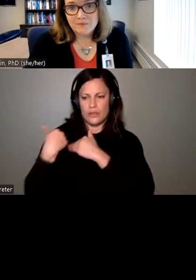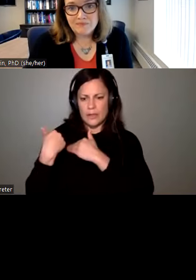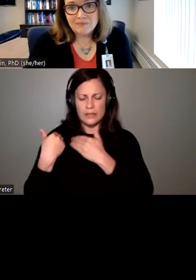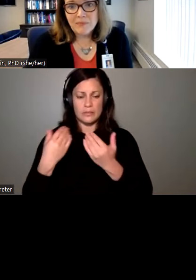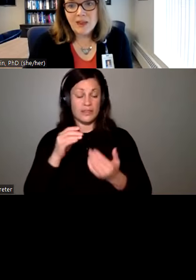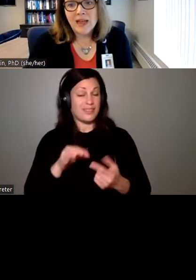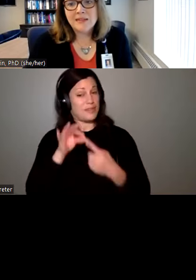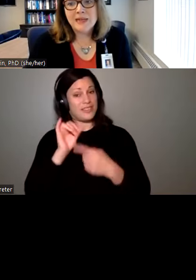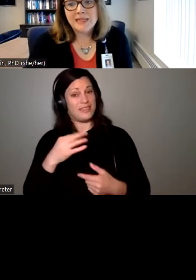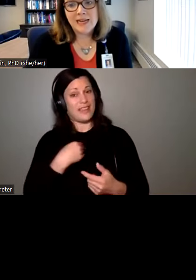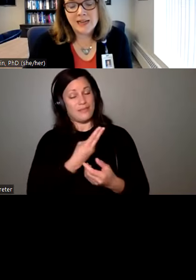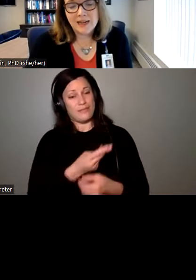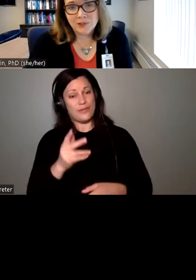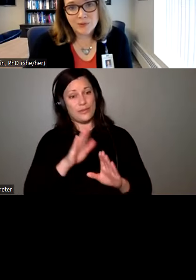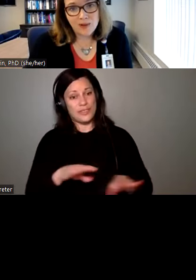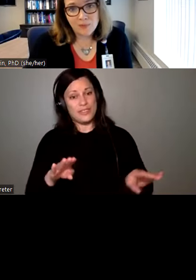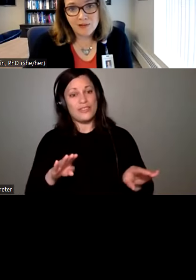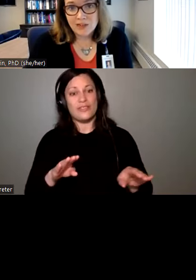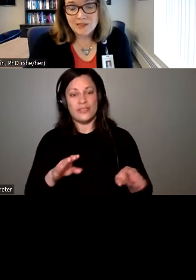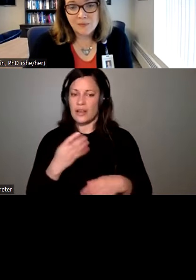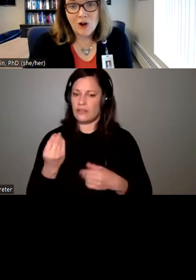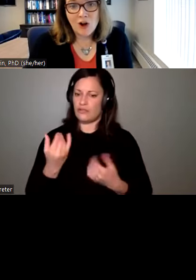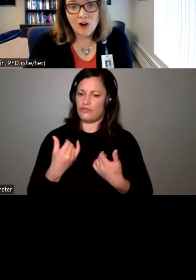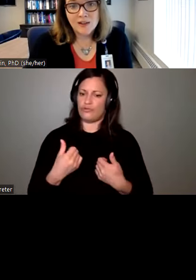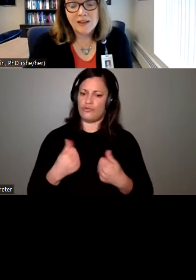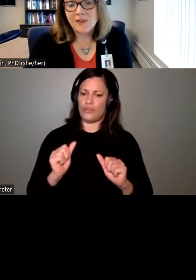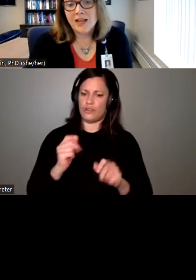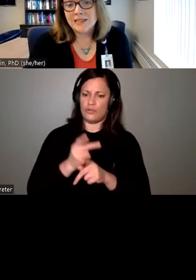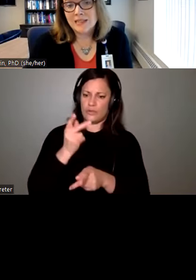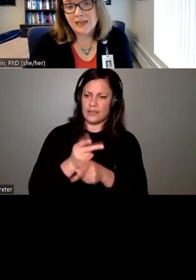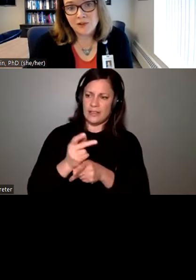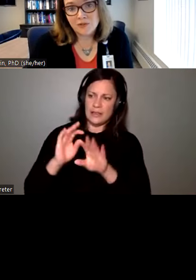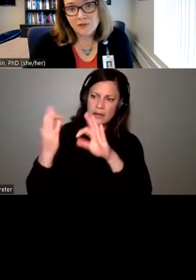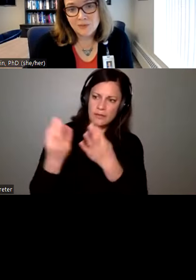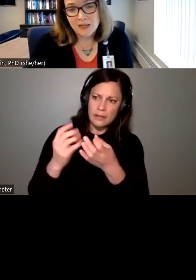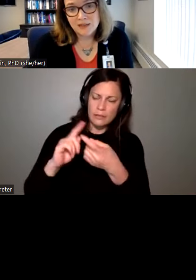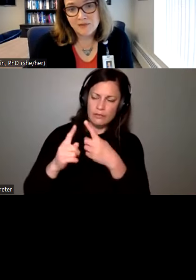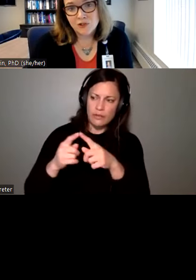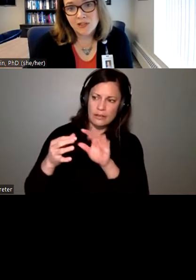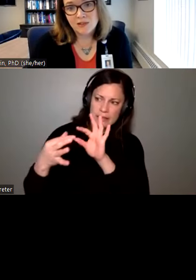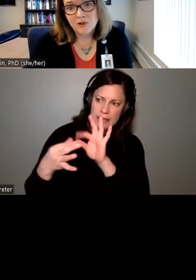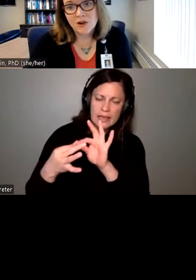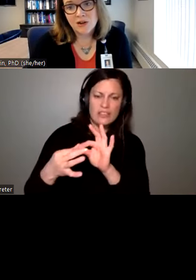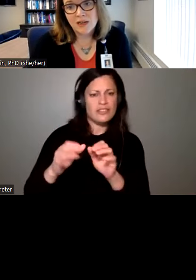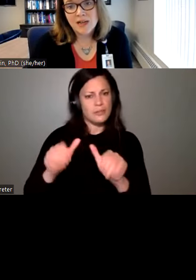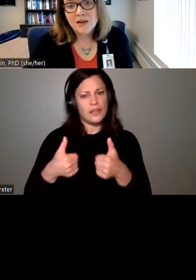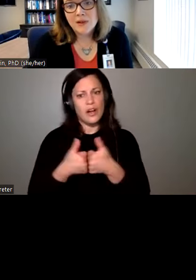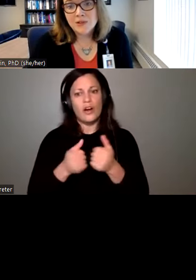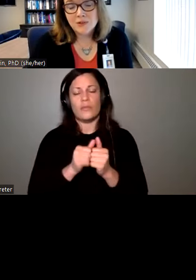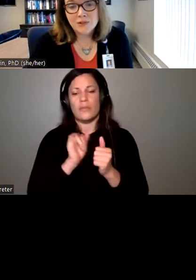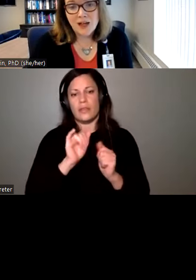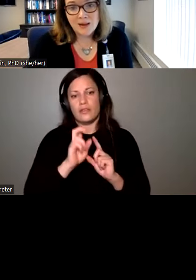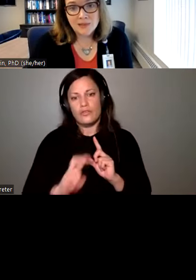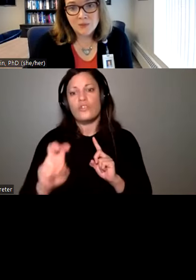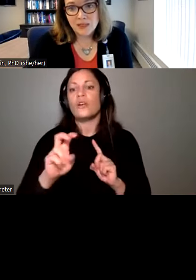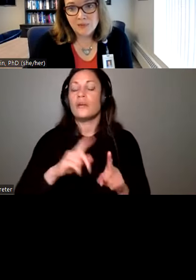children. And maintaining connections with family and friends can be hard. They can feel isolated or different because of the journey that they're on, but also